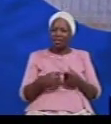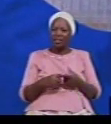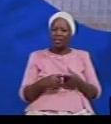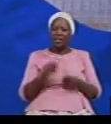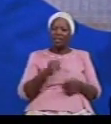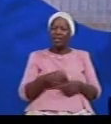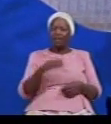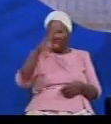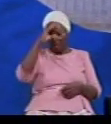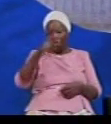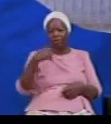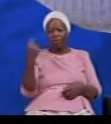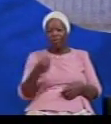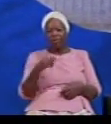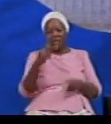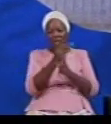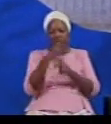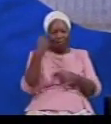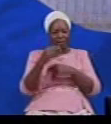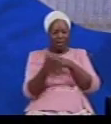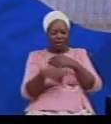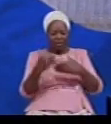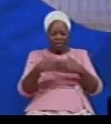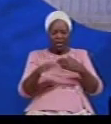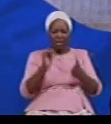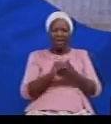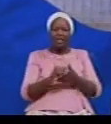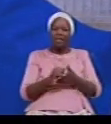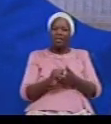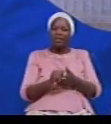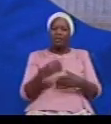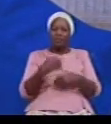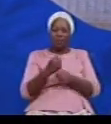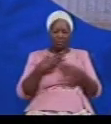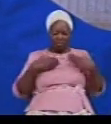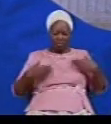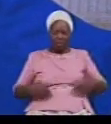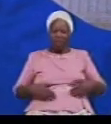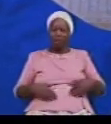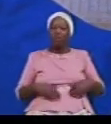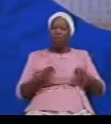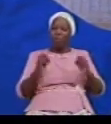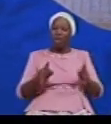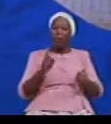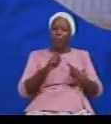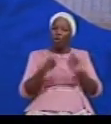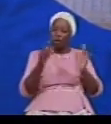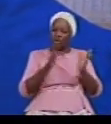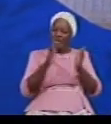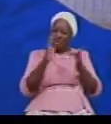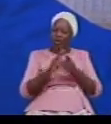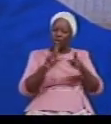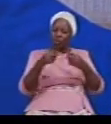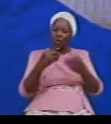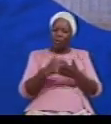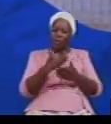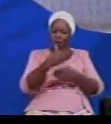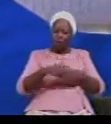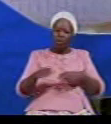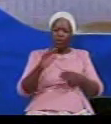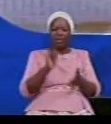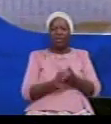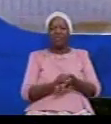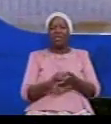cares for the bread that will nourish the body. But Jesus went beyond that, knew beyond him. Look at verse